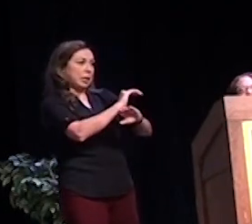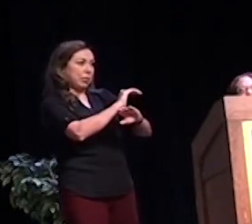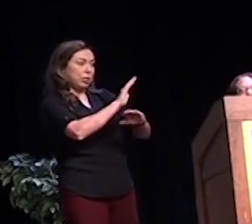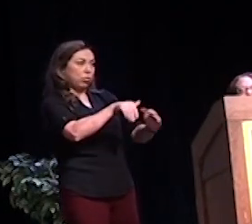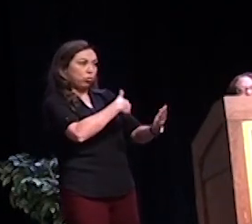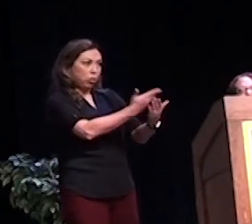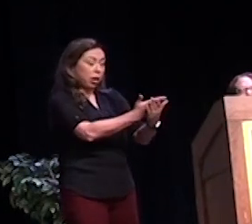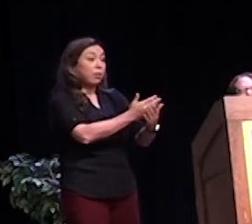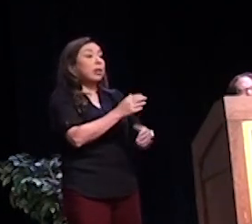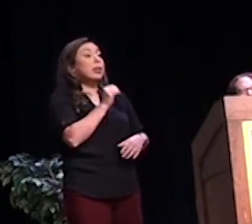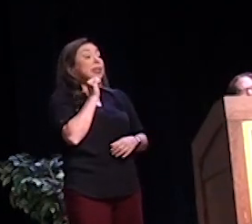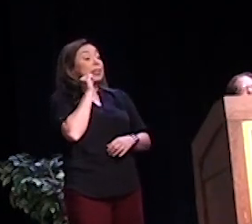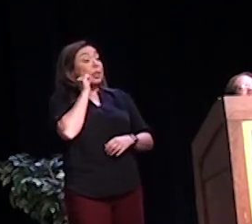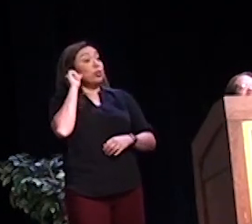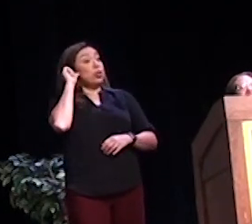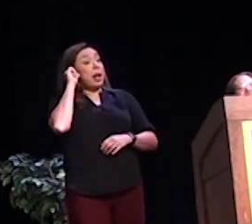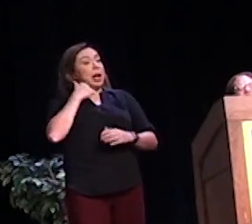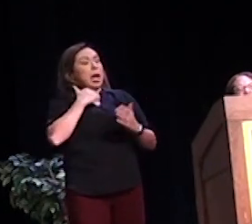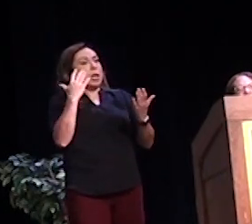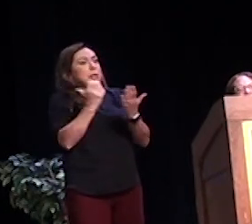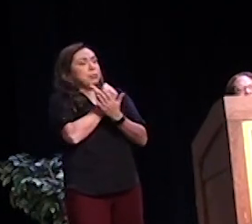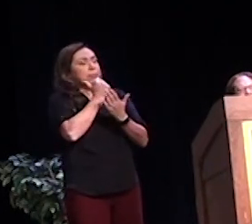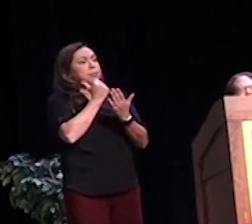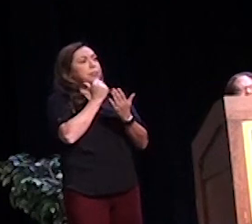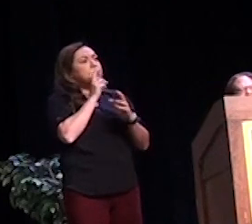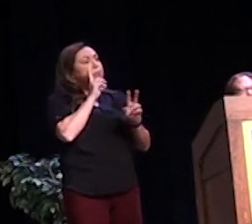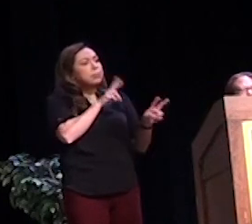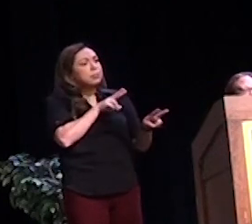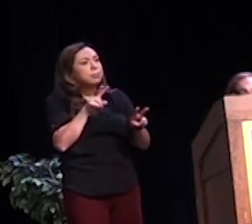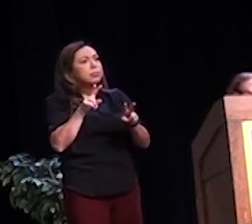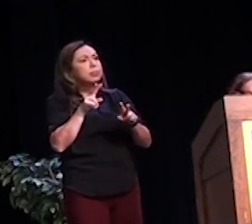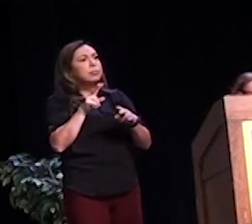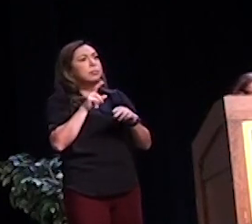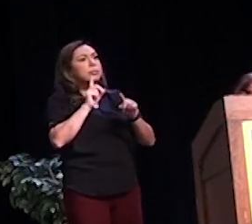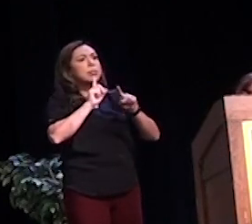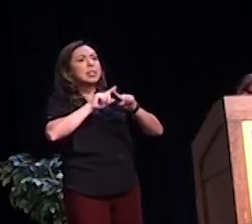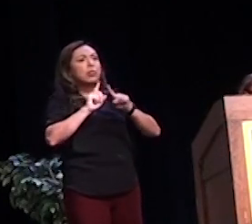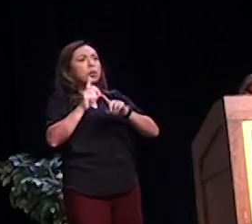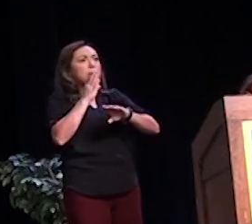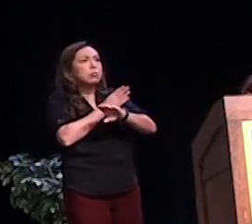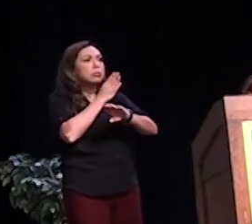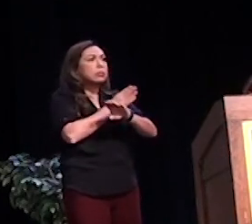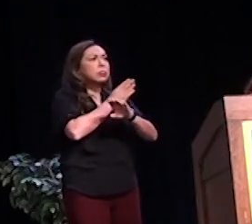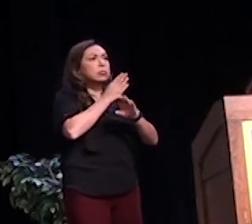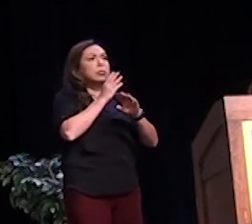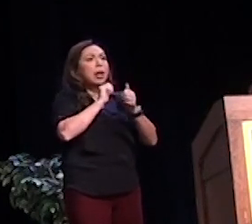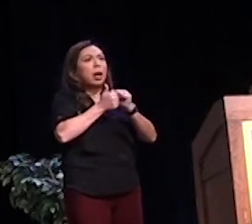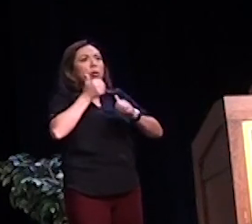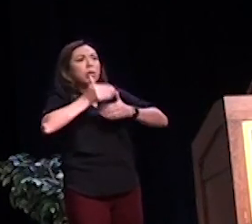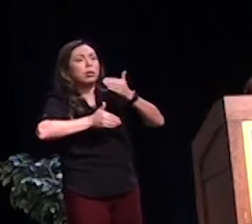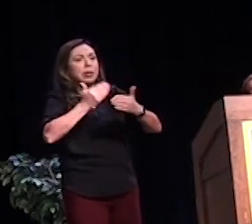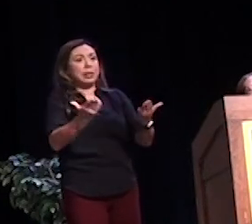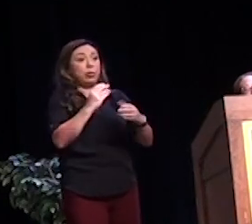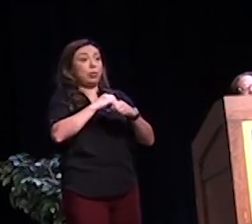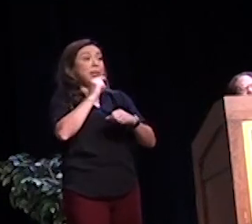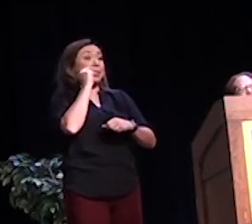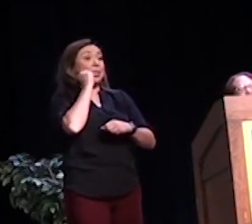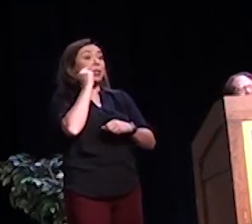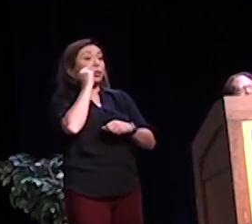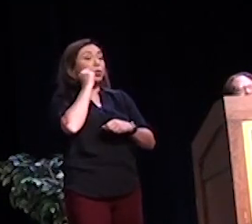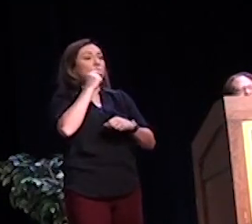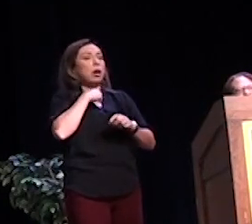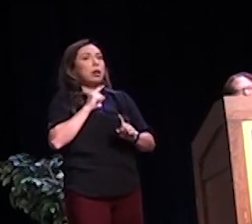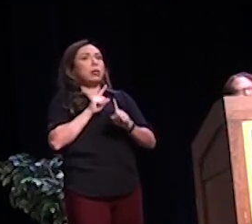yesterday I spent my time looking at some of the progress of housing here in San Antonio. I was able to visit the Los